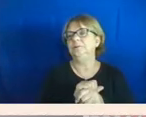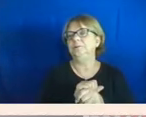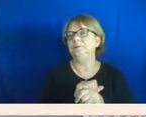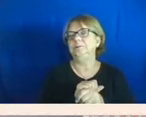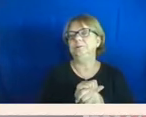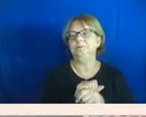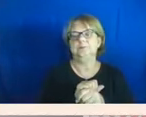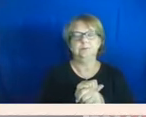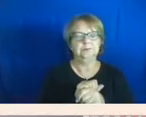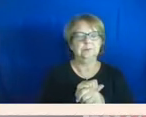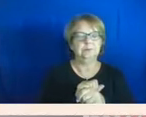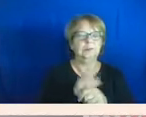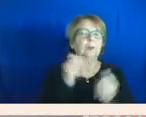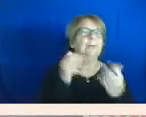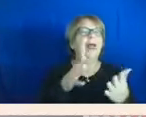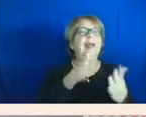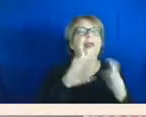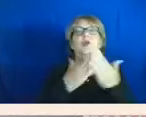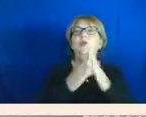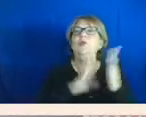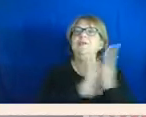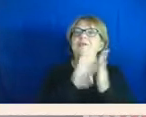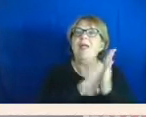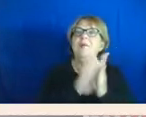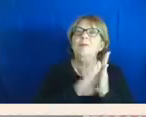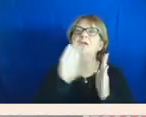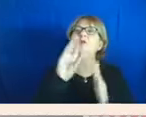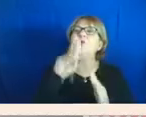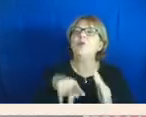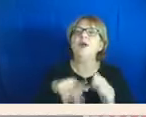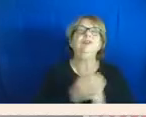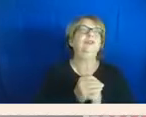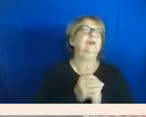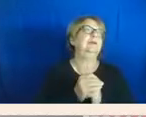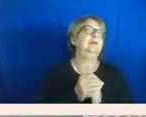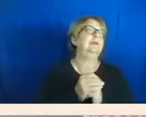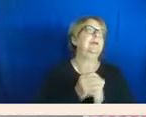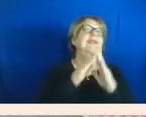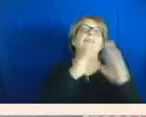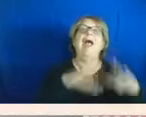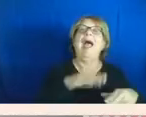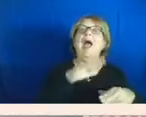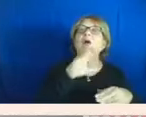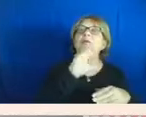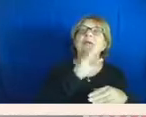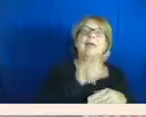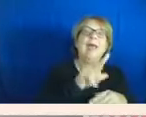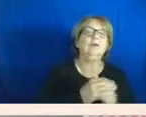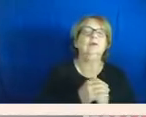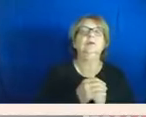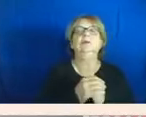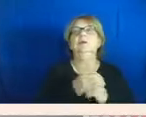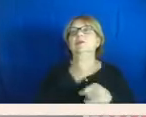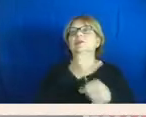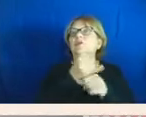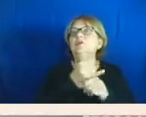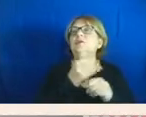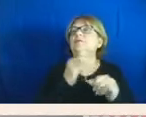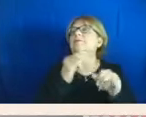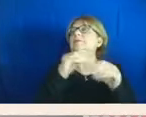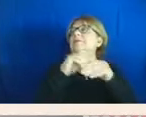community development corporations. There's the housing counseling institutions in a lot of the communities also do